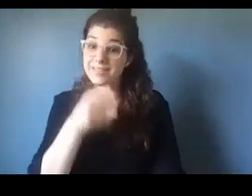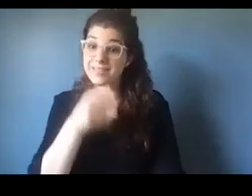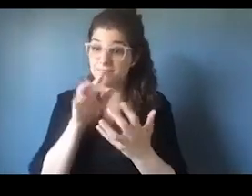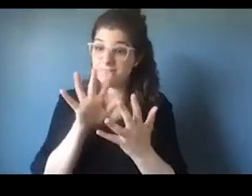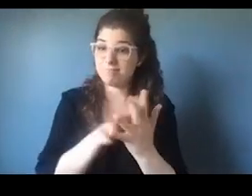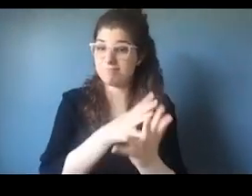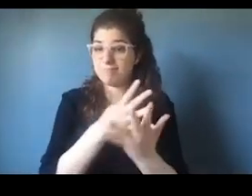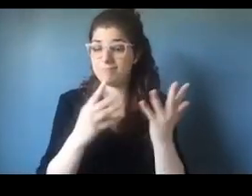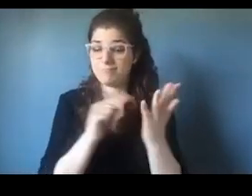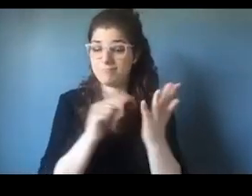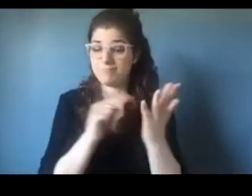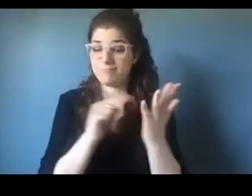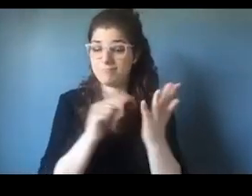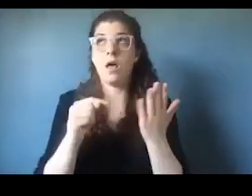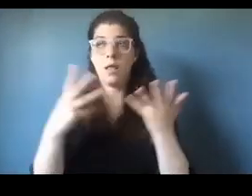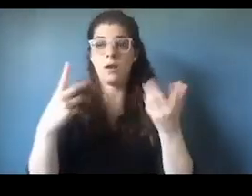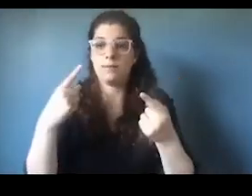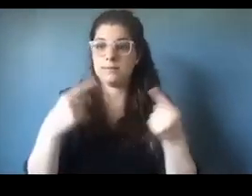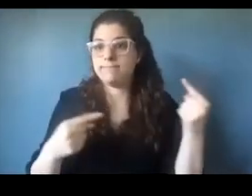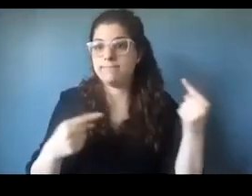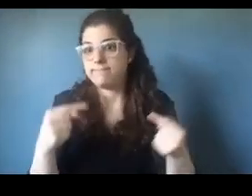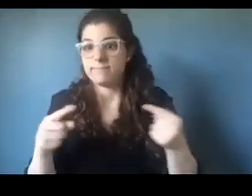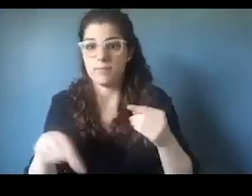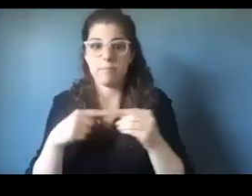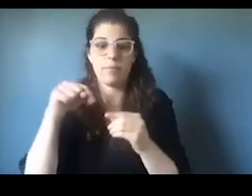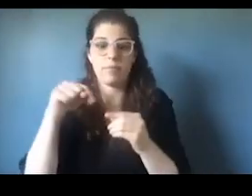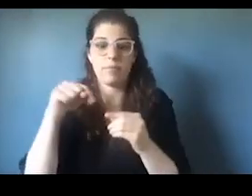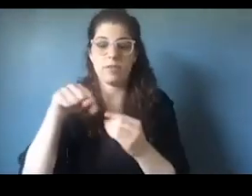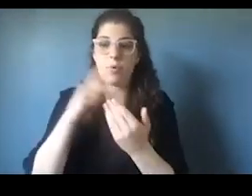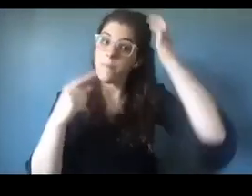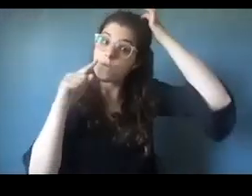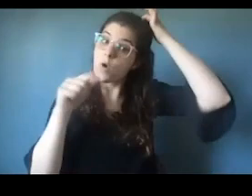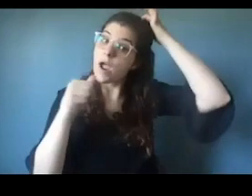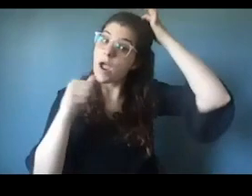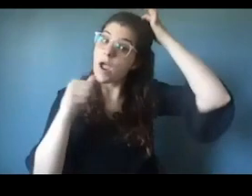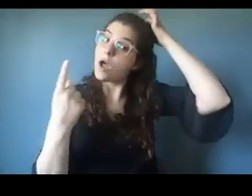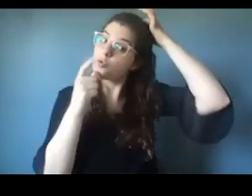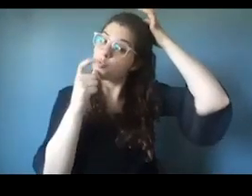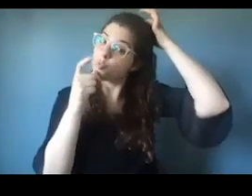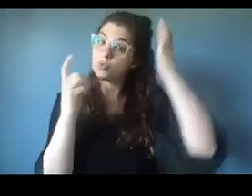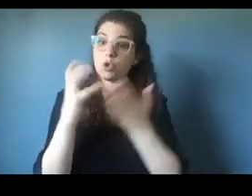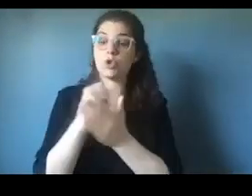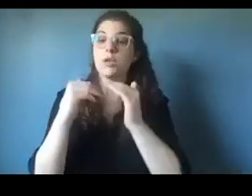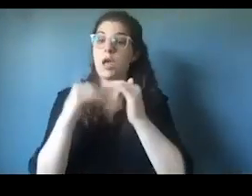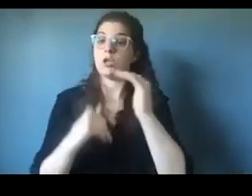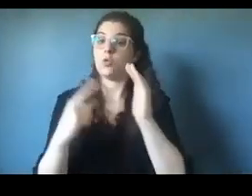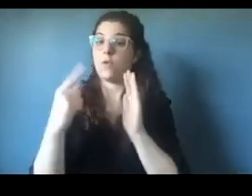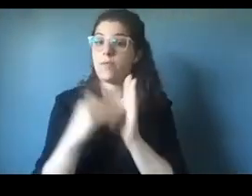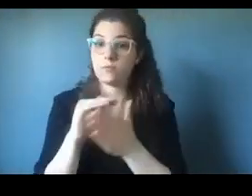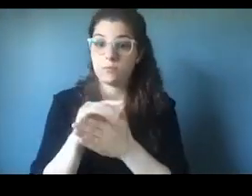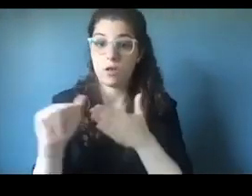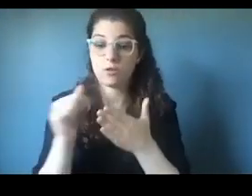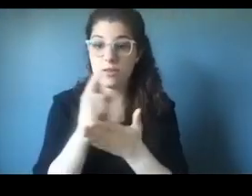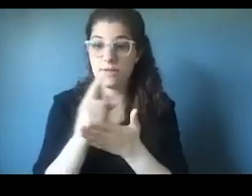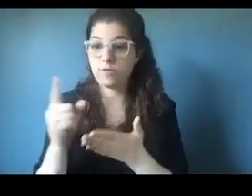that's driving a lot of debate about this program, is that for anybody who's making under $1,000 or so per week, this is